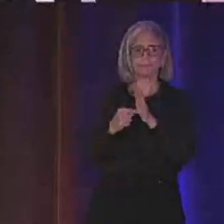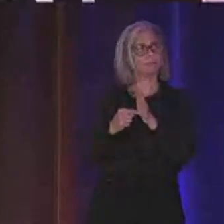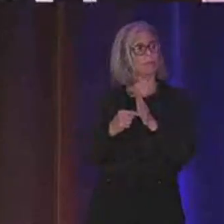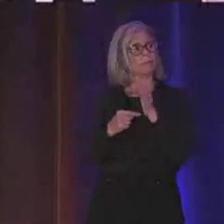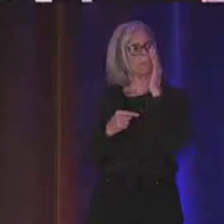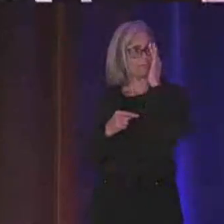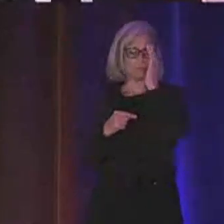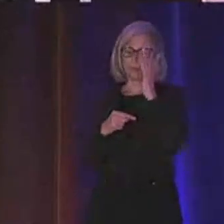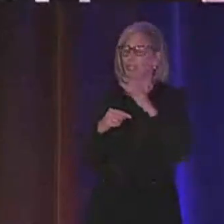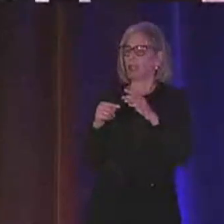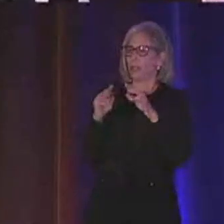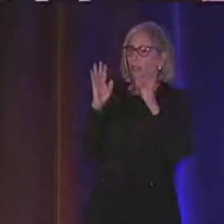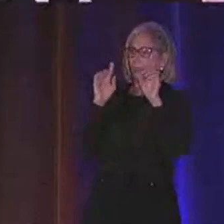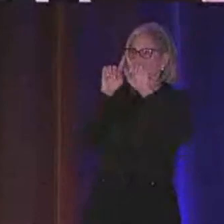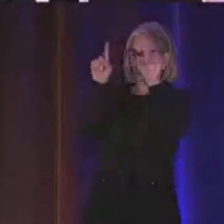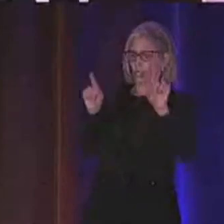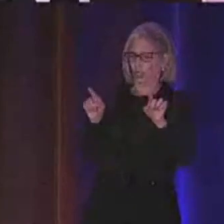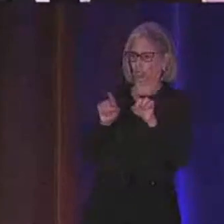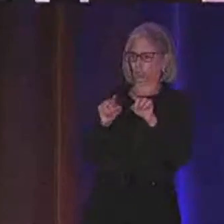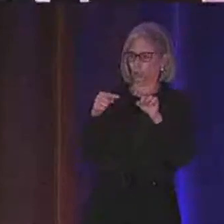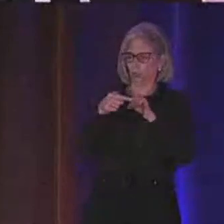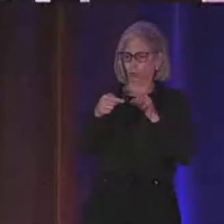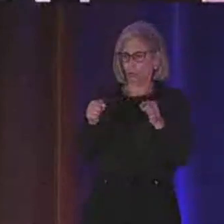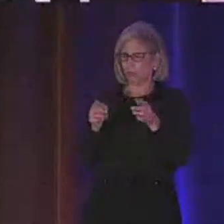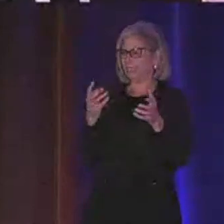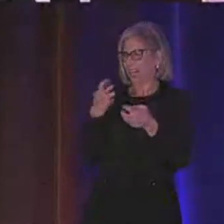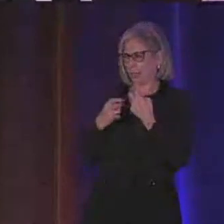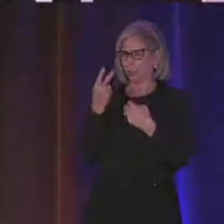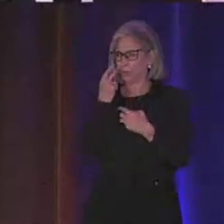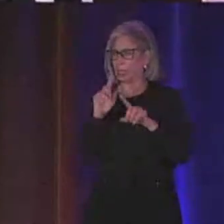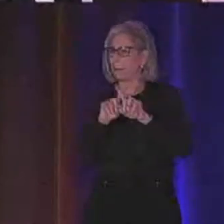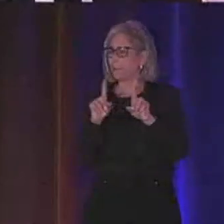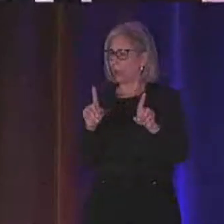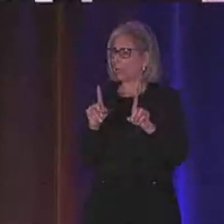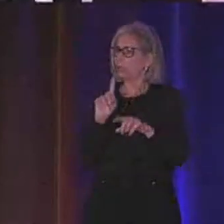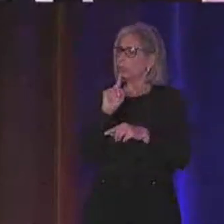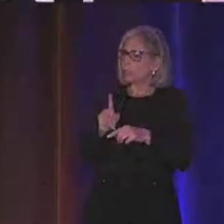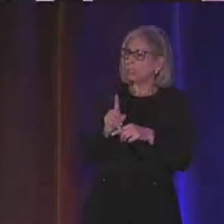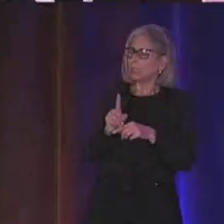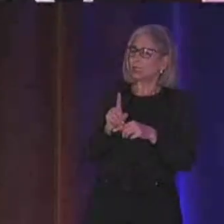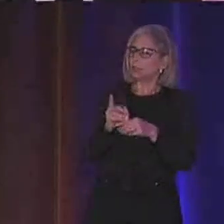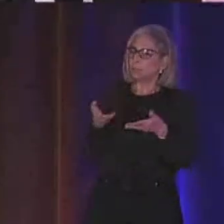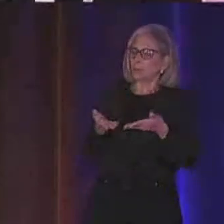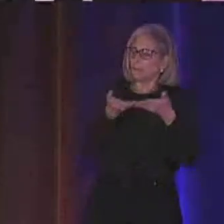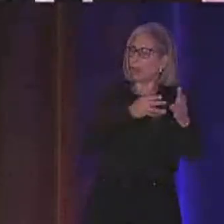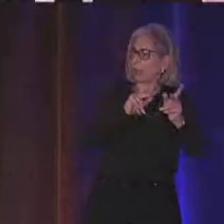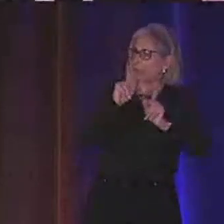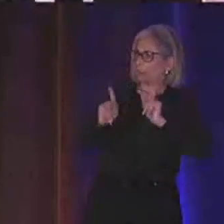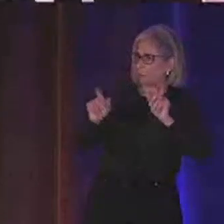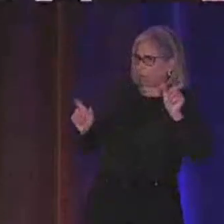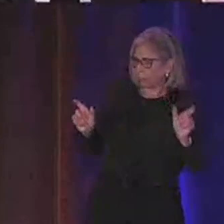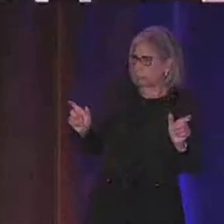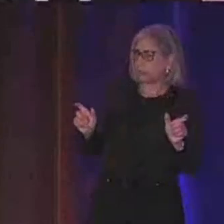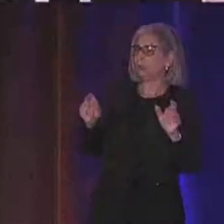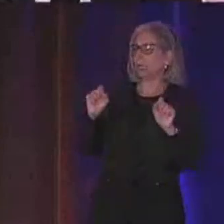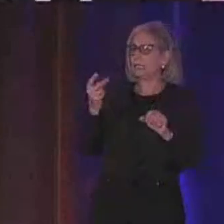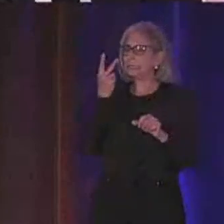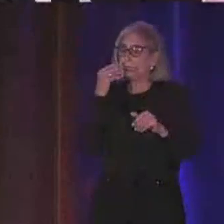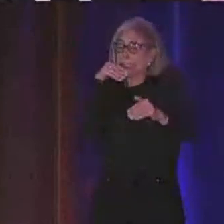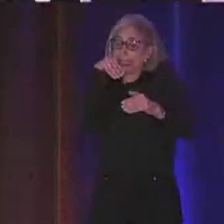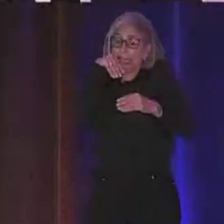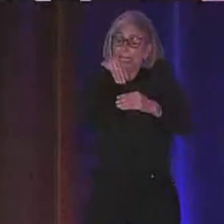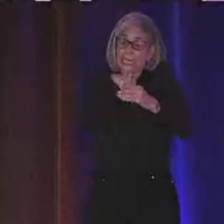the outline of a cube. It's a little hard to see. So really giving people, okay, now you can see into the